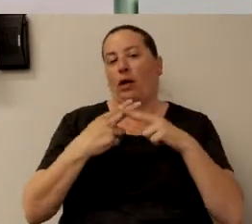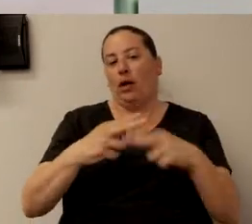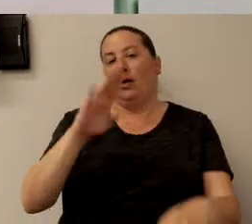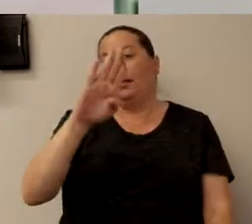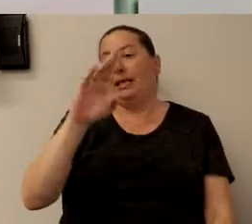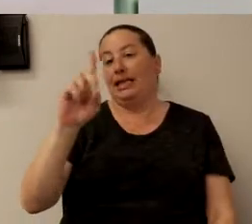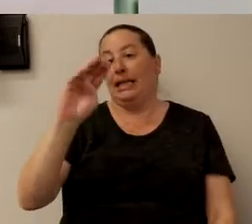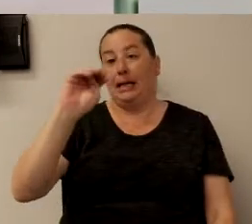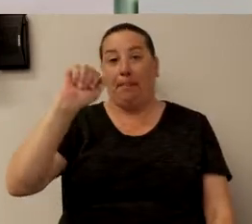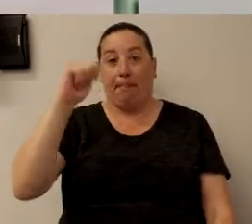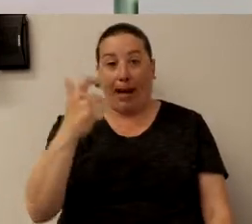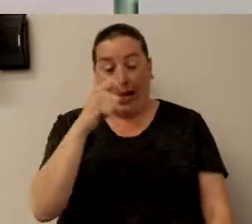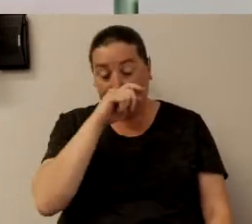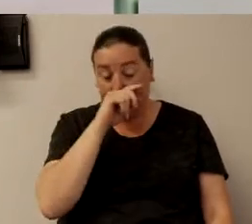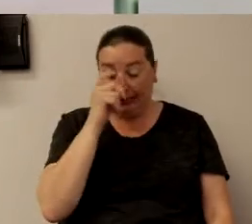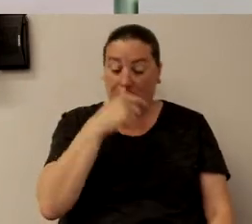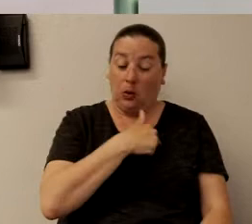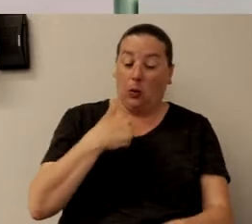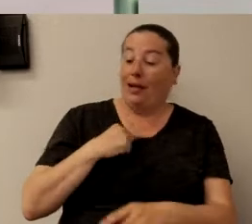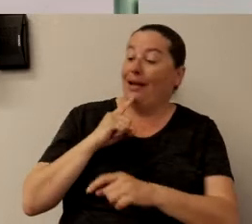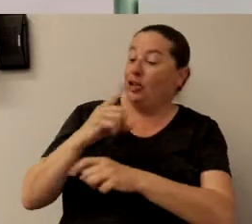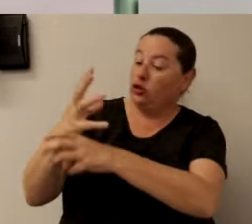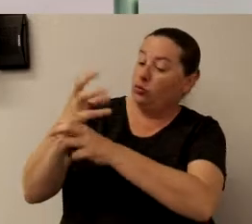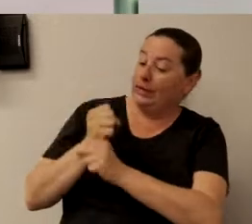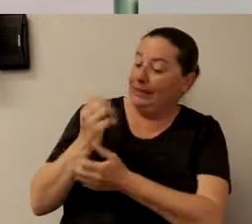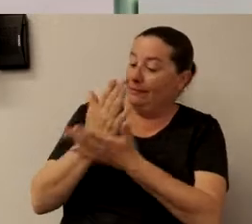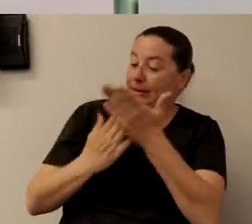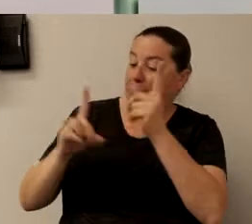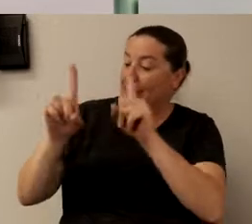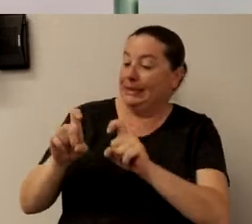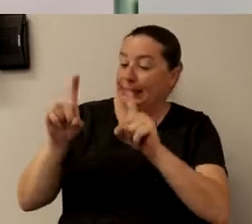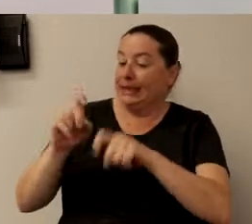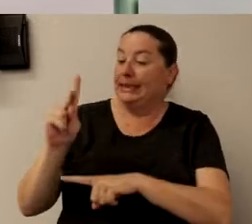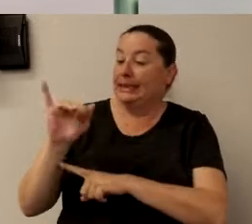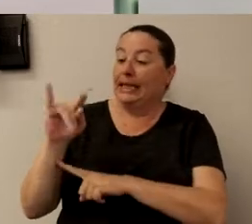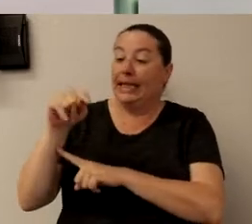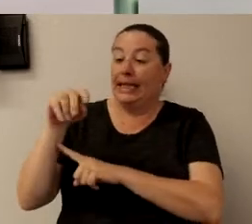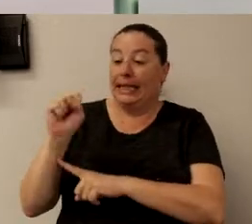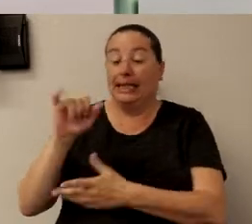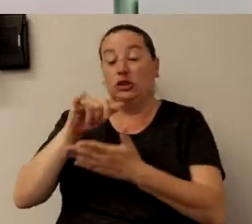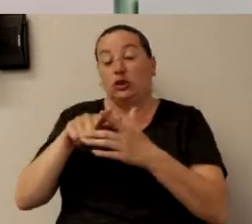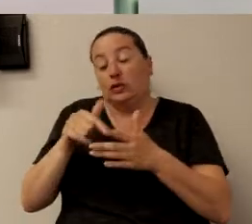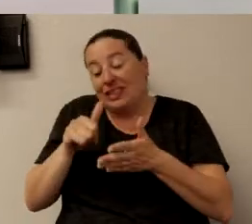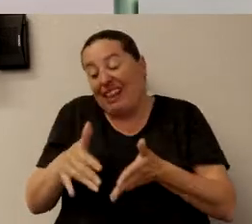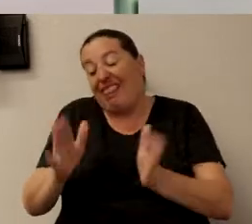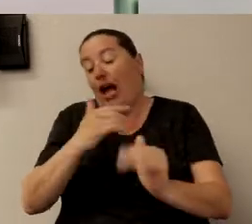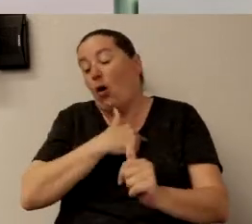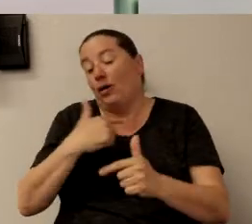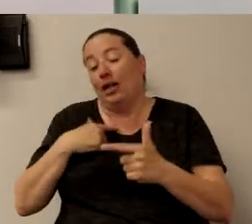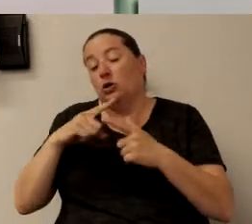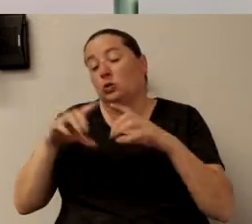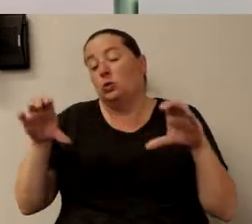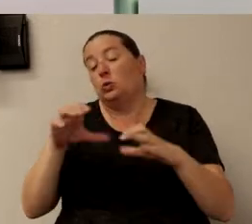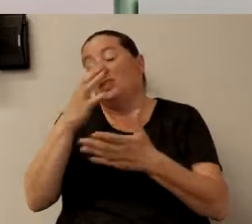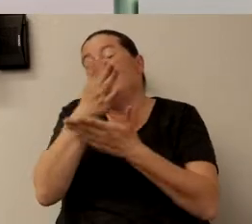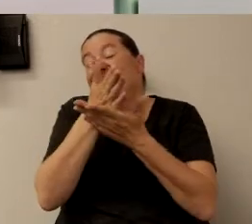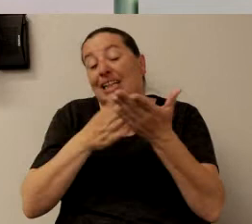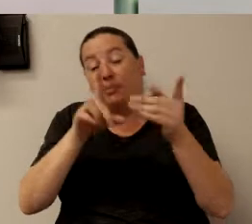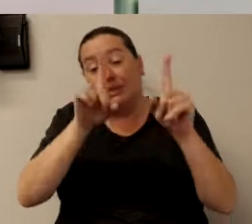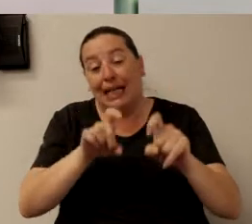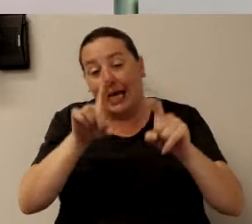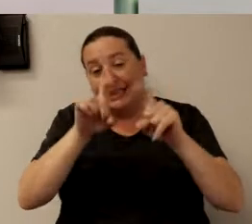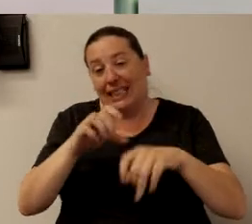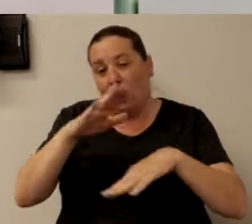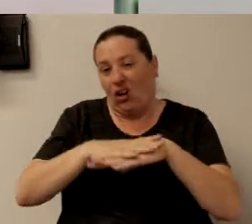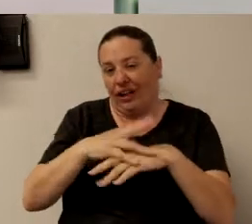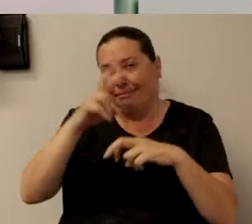We actually received some test kits that allowed us to do some testing on kind of a pretty